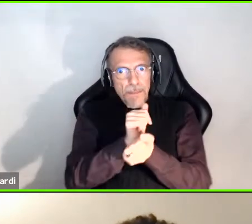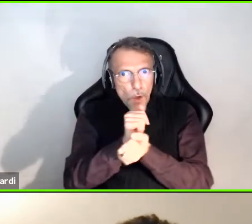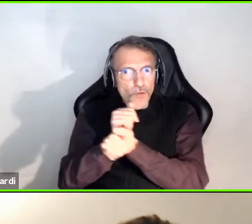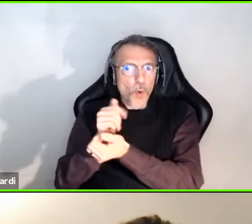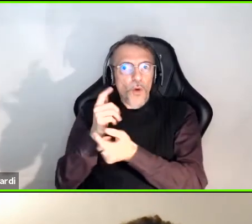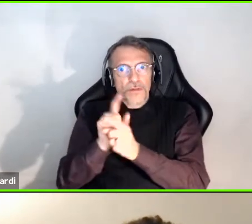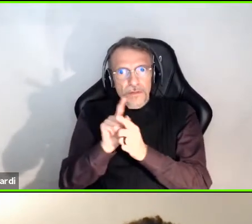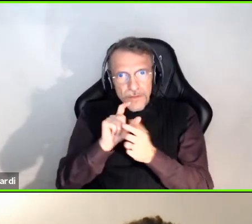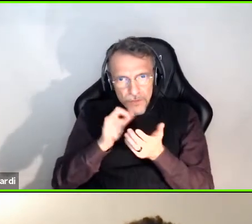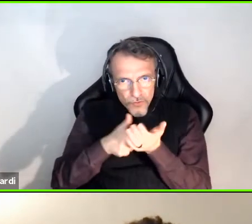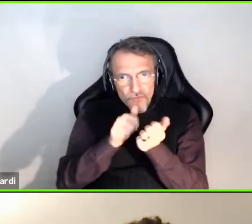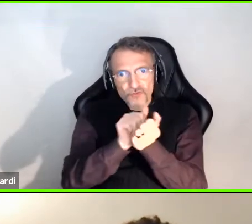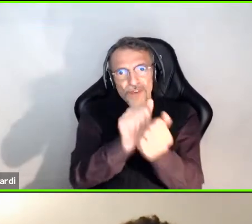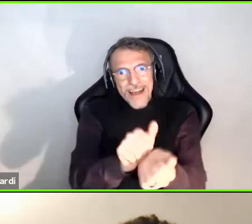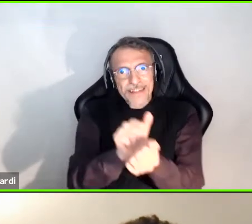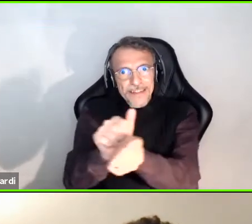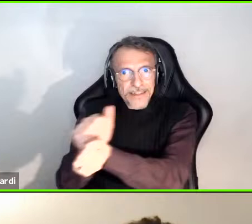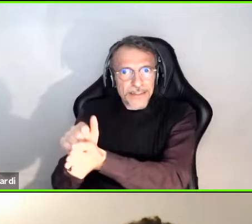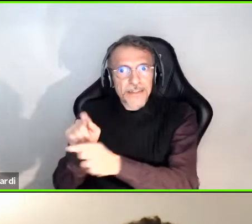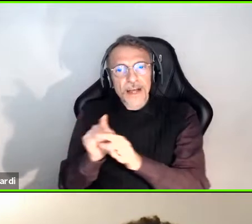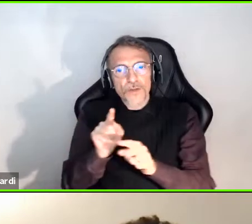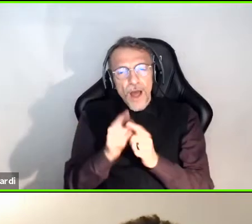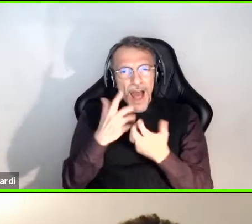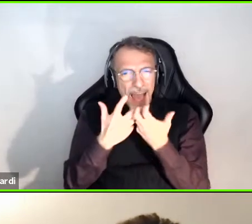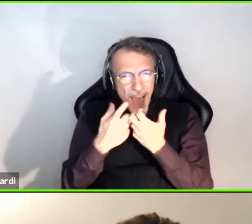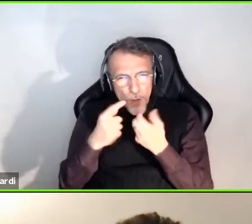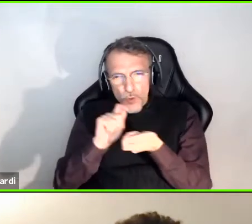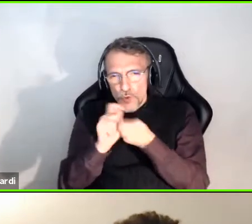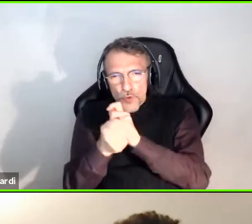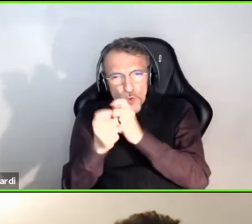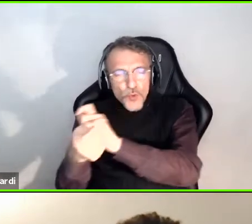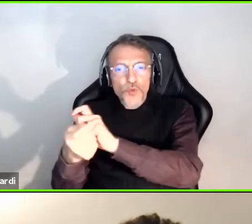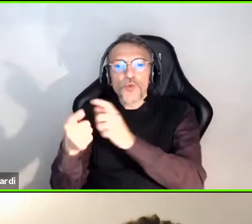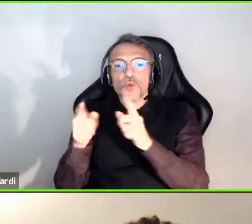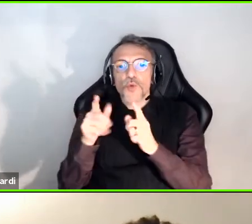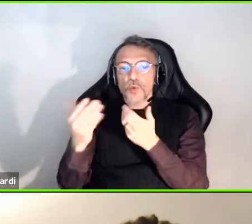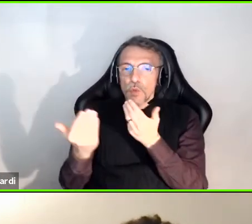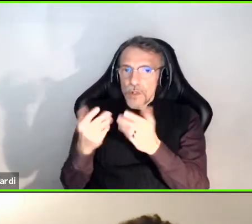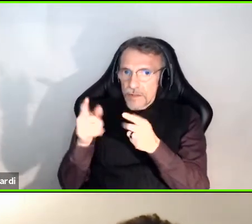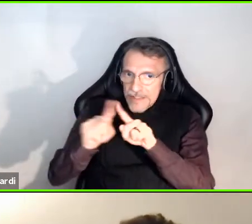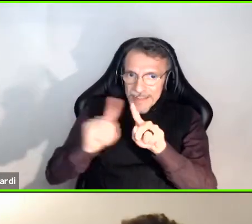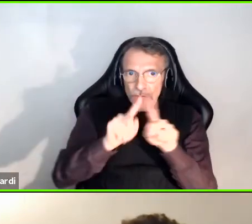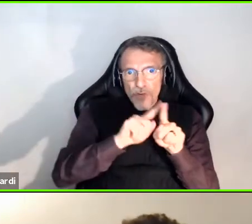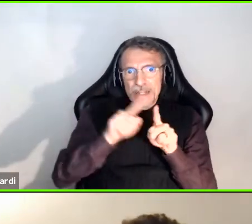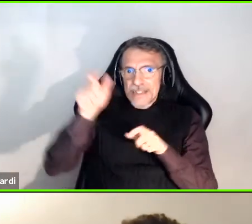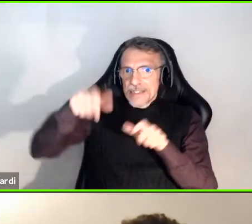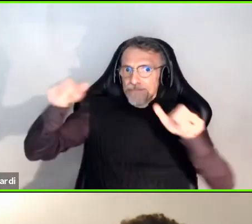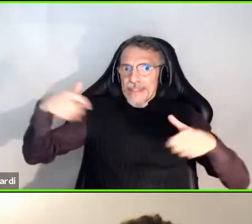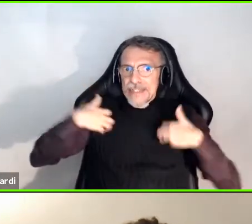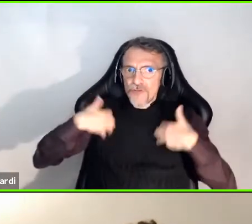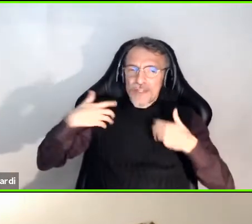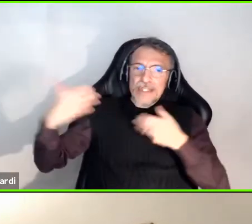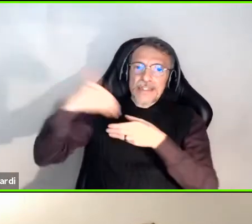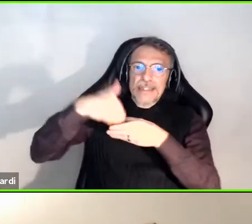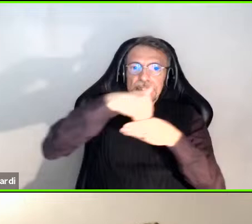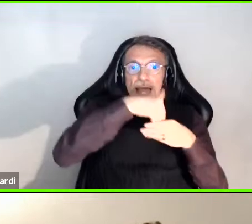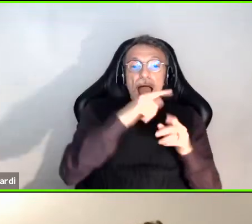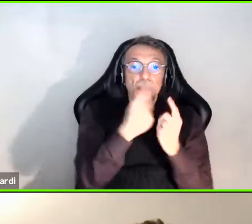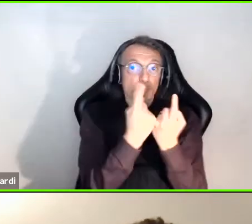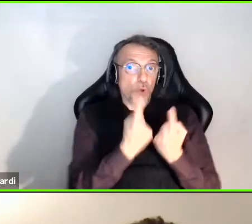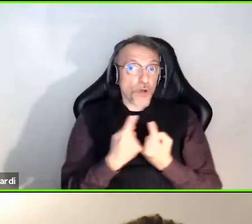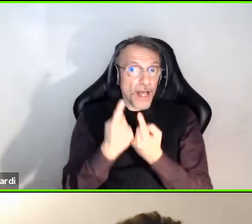to rethink how to negotiate, how to bring different stakeholders together and reformulate products.